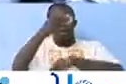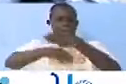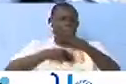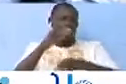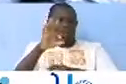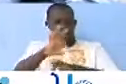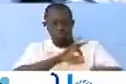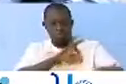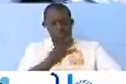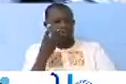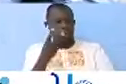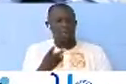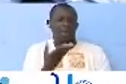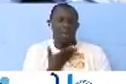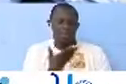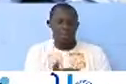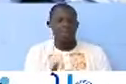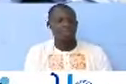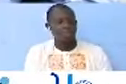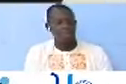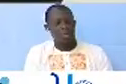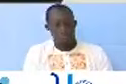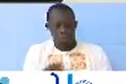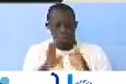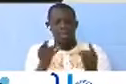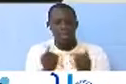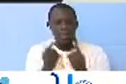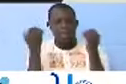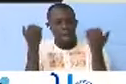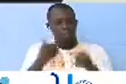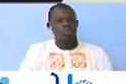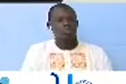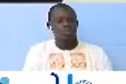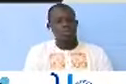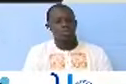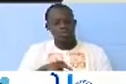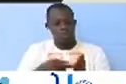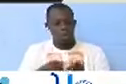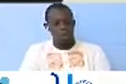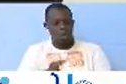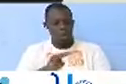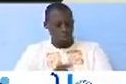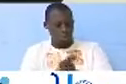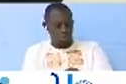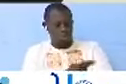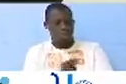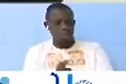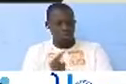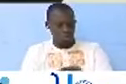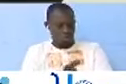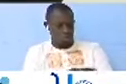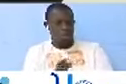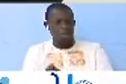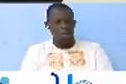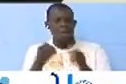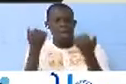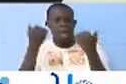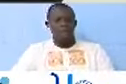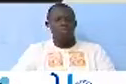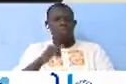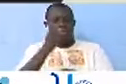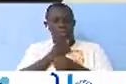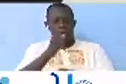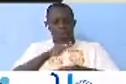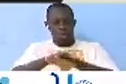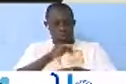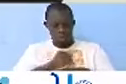the cemetery So kula ronyam. That was the way things were. So the wounds that were inflicted on him during his torture were still fresh. Amunta bar mo ni